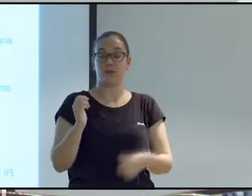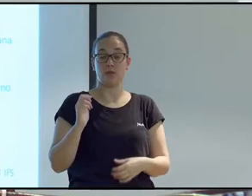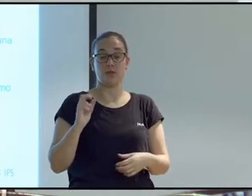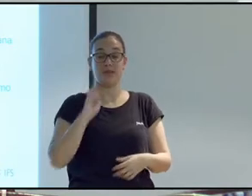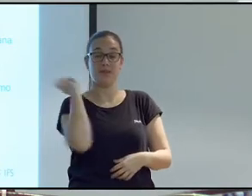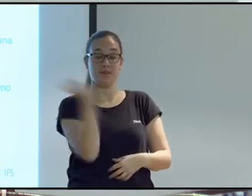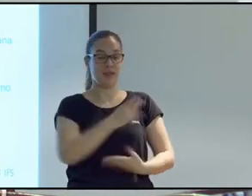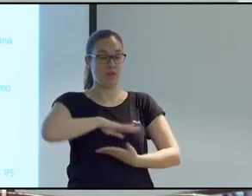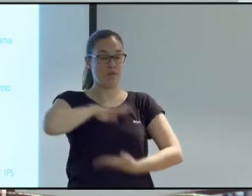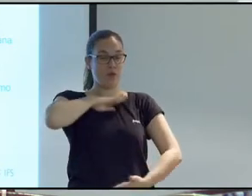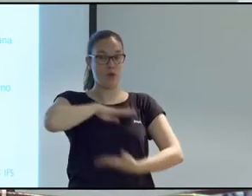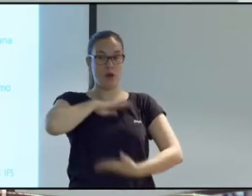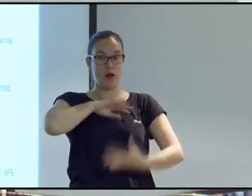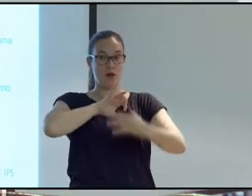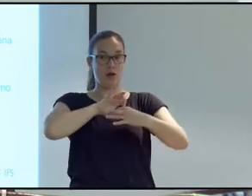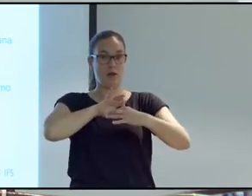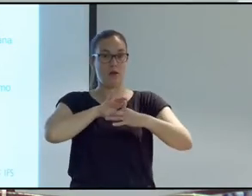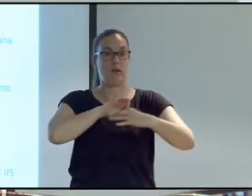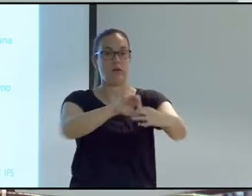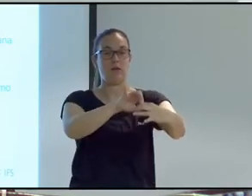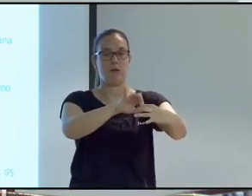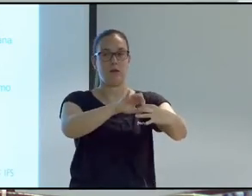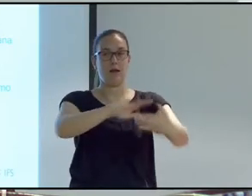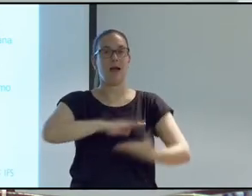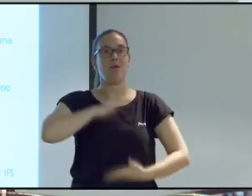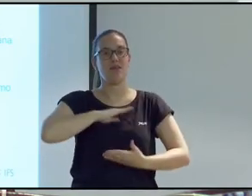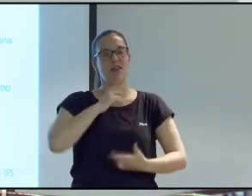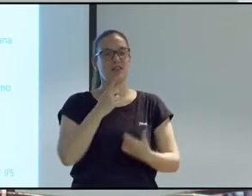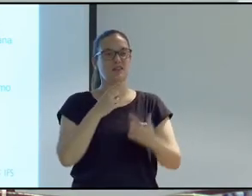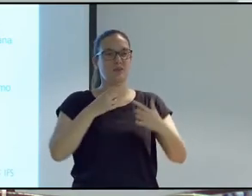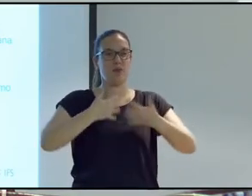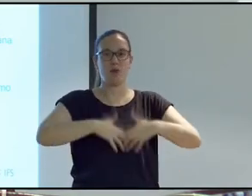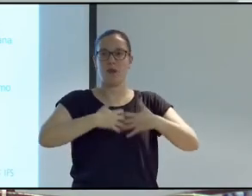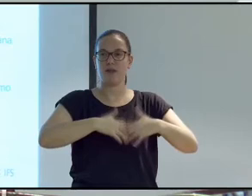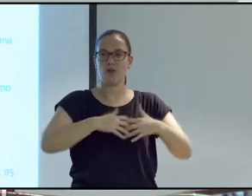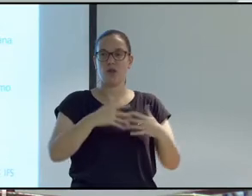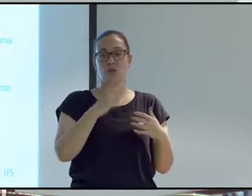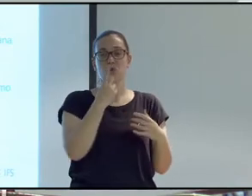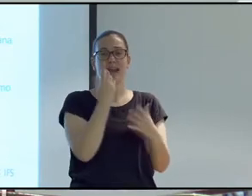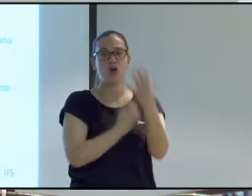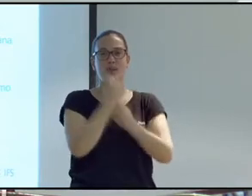functional diversity is closely linked to Martinson's